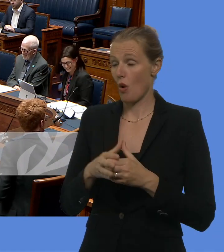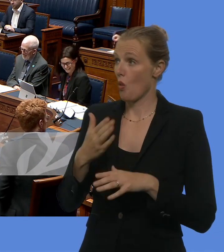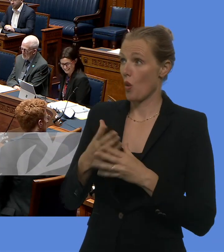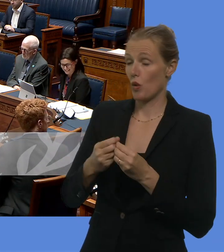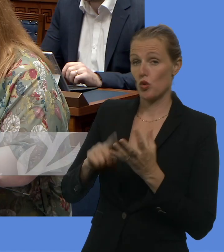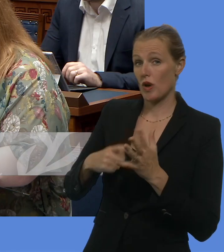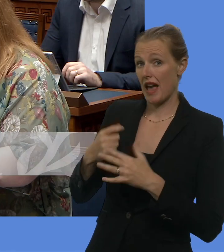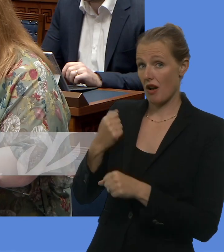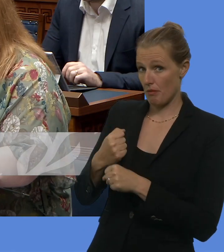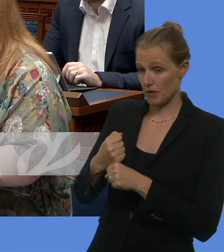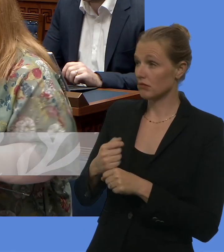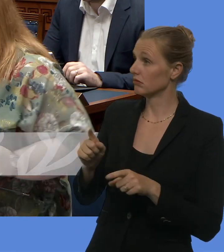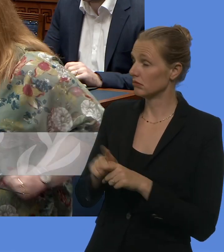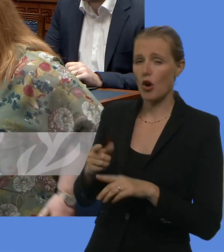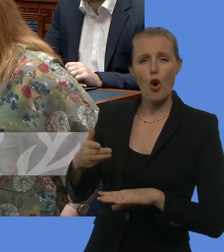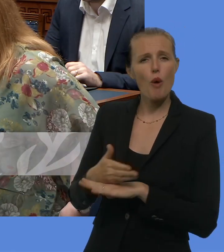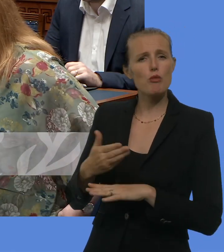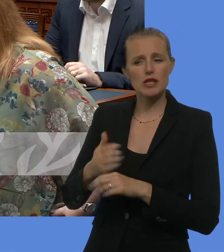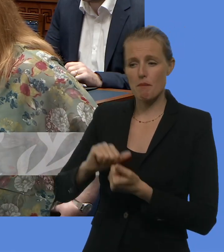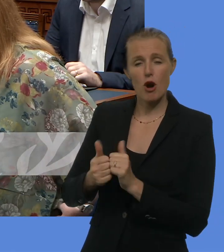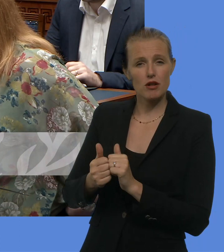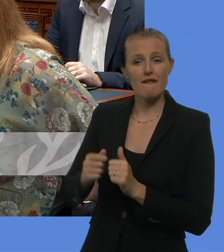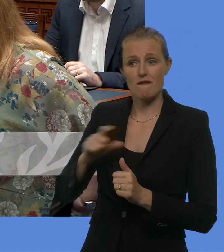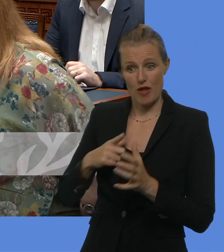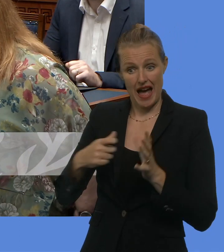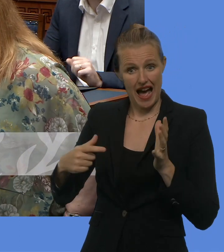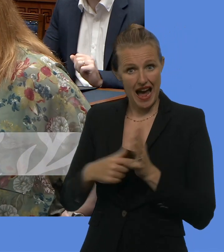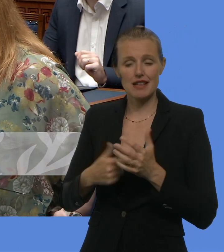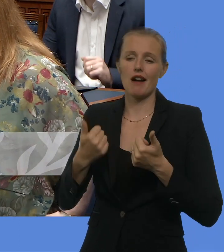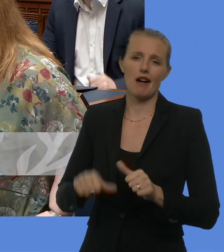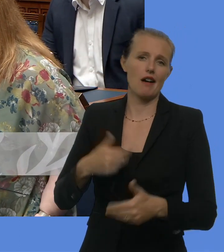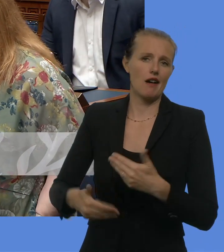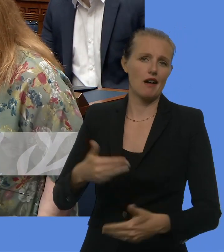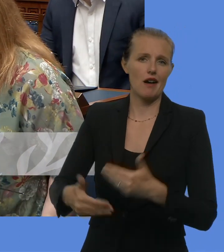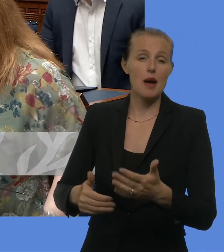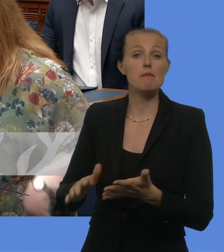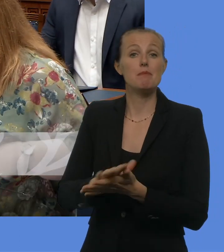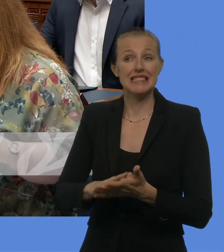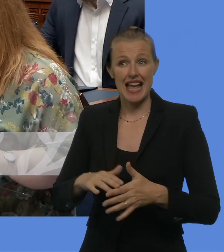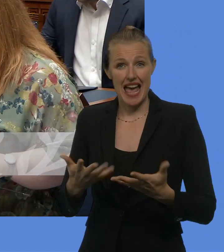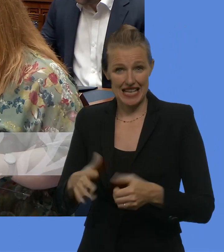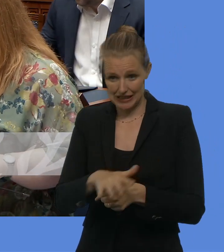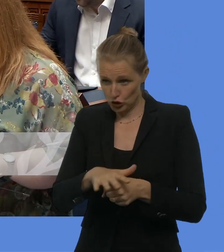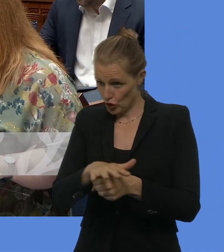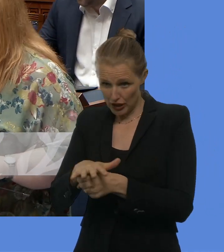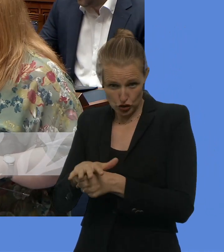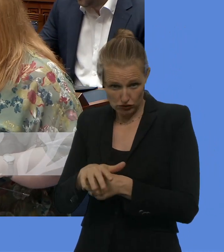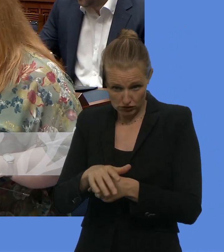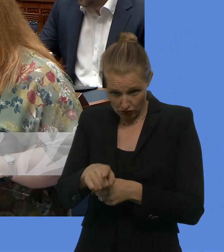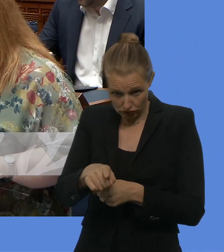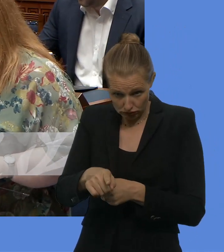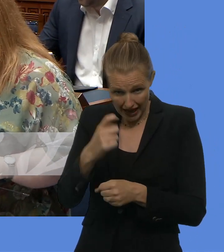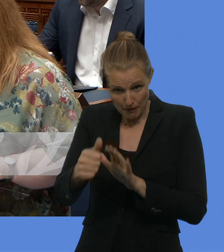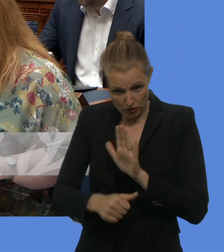Government and with operational partners in implementation of the Act. This includes identifying any cases within the scope of the legislation,